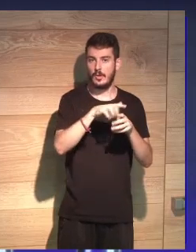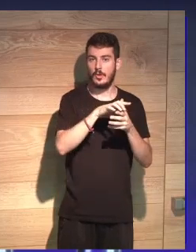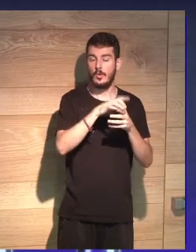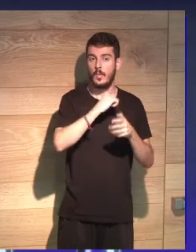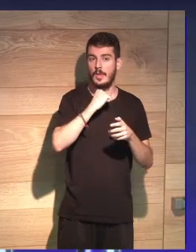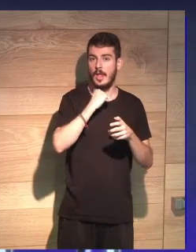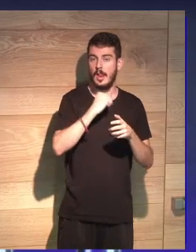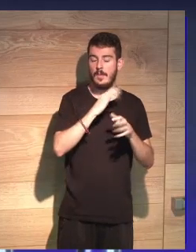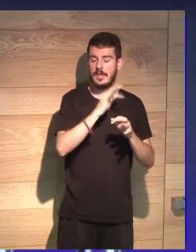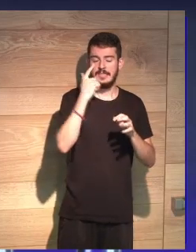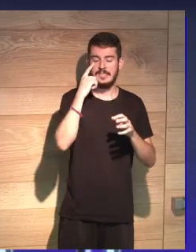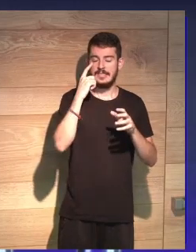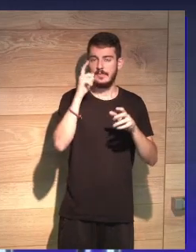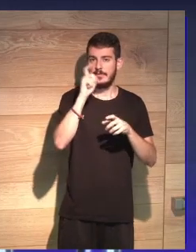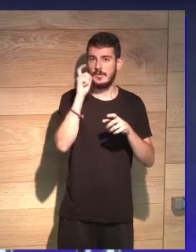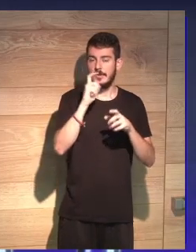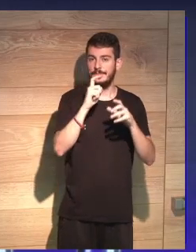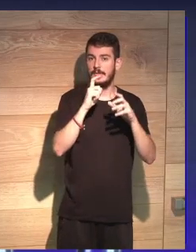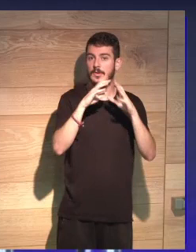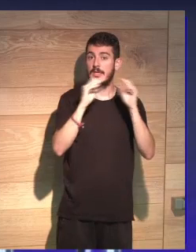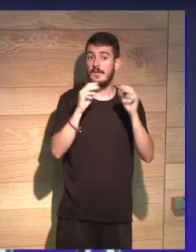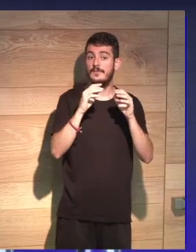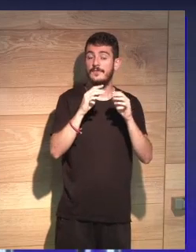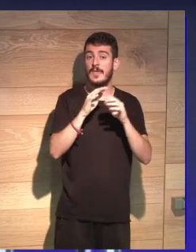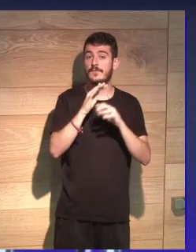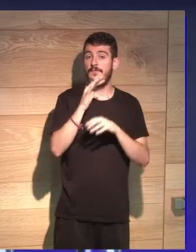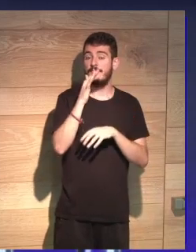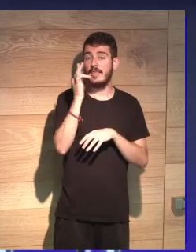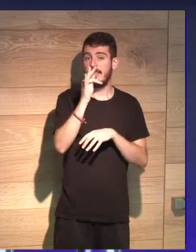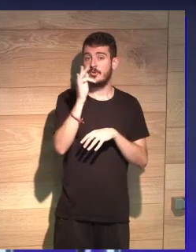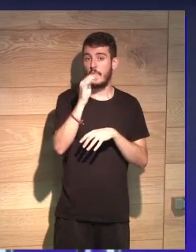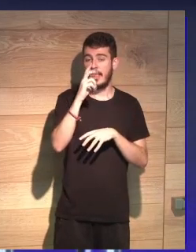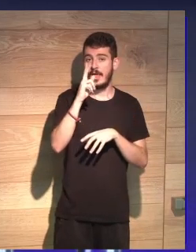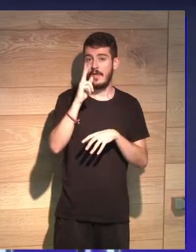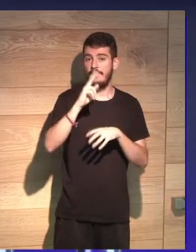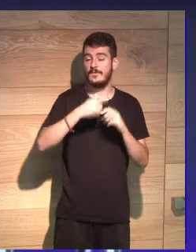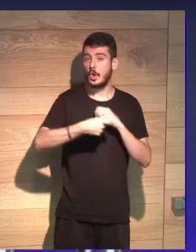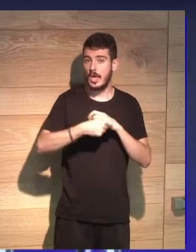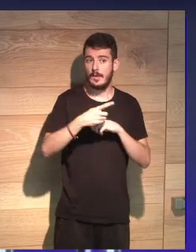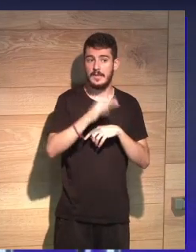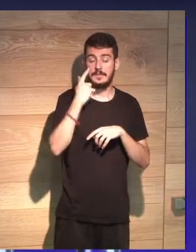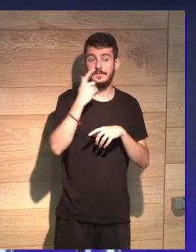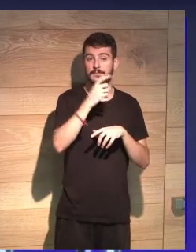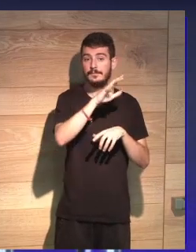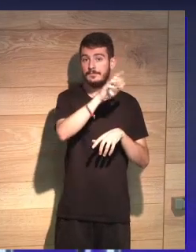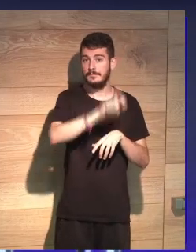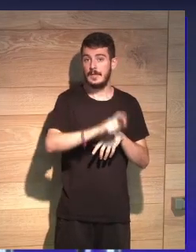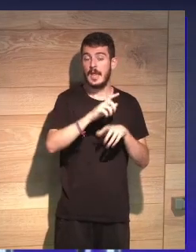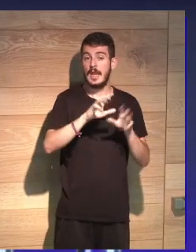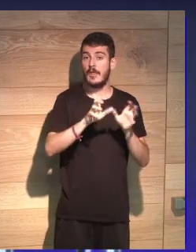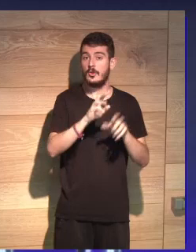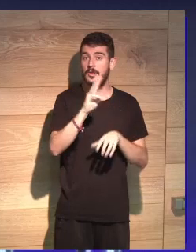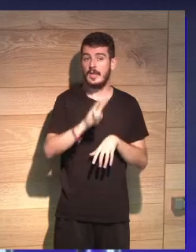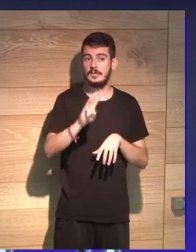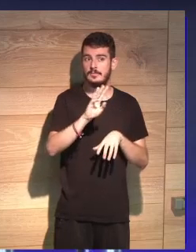professor from the University of Victoria, Juan Pablo Romero, and this roundtable is being moderated